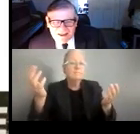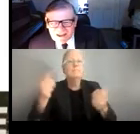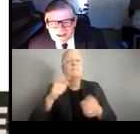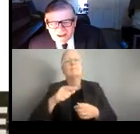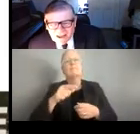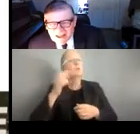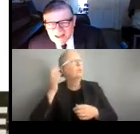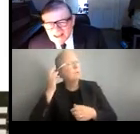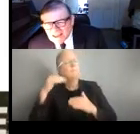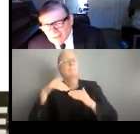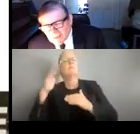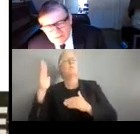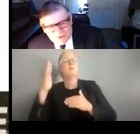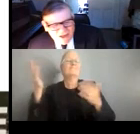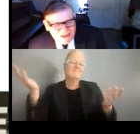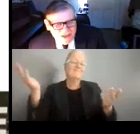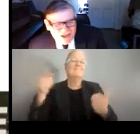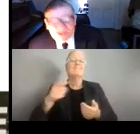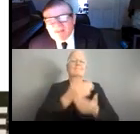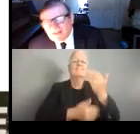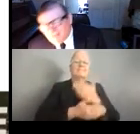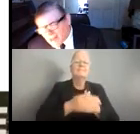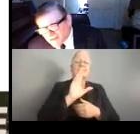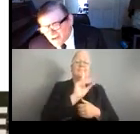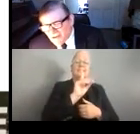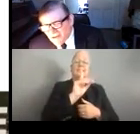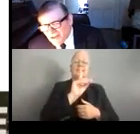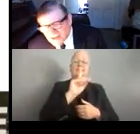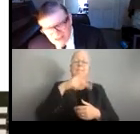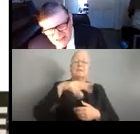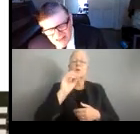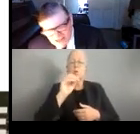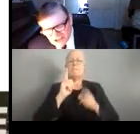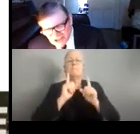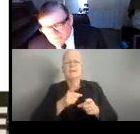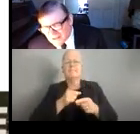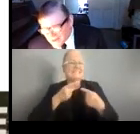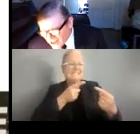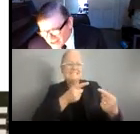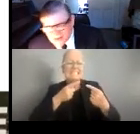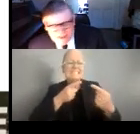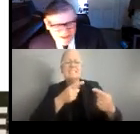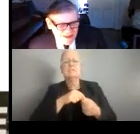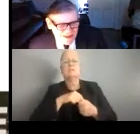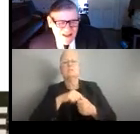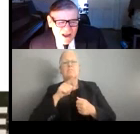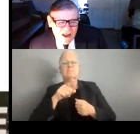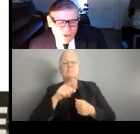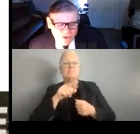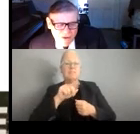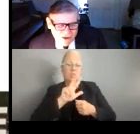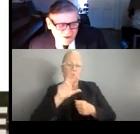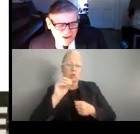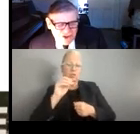So historically, disabled people's organizations have had to fight for this. And it hasn't just been in the last 30 years.